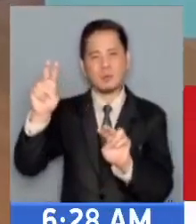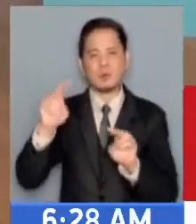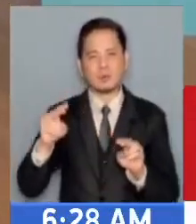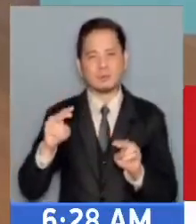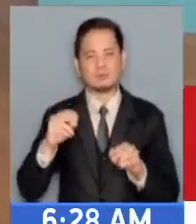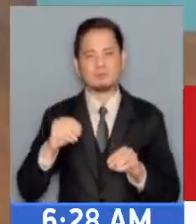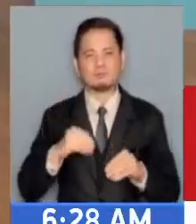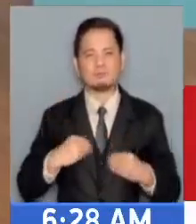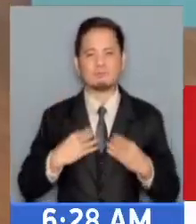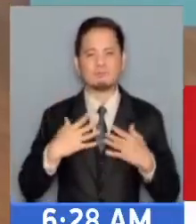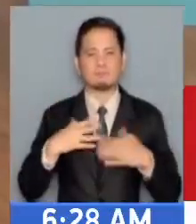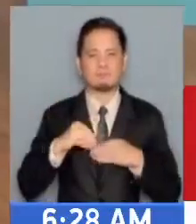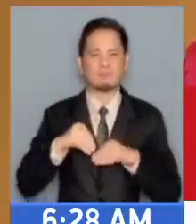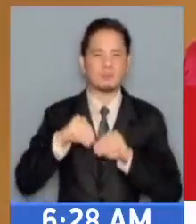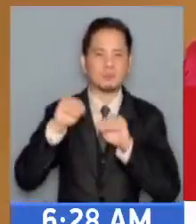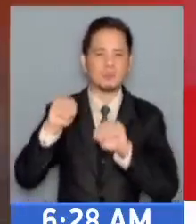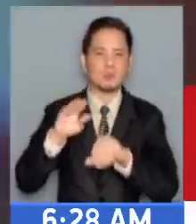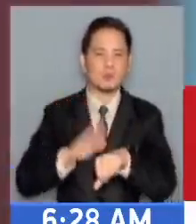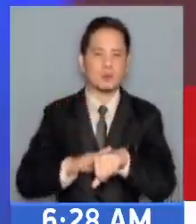ni Pancho.